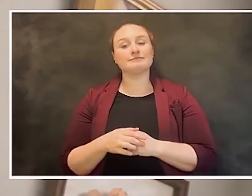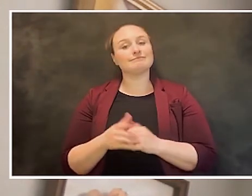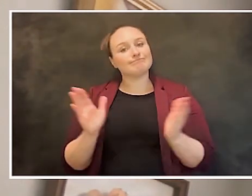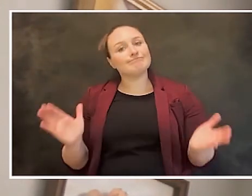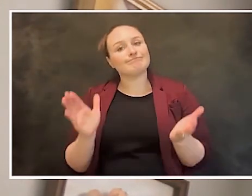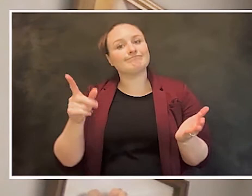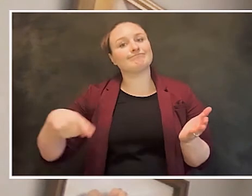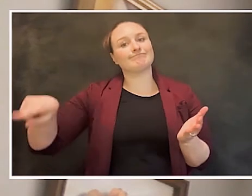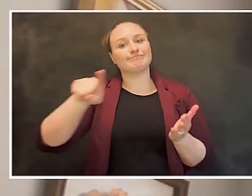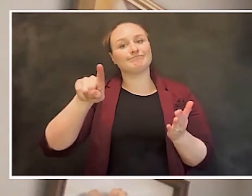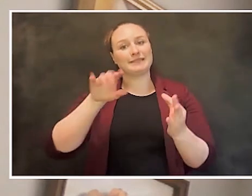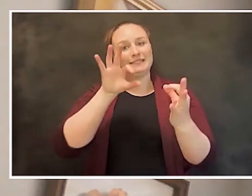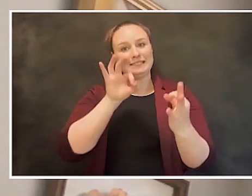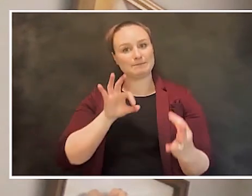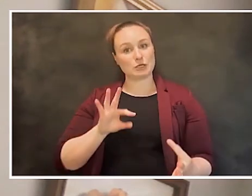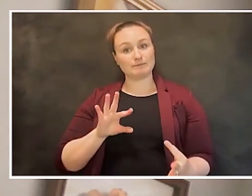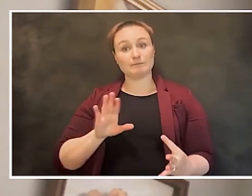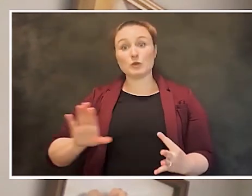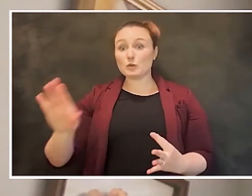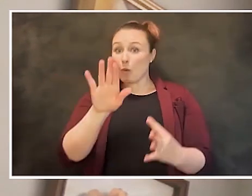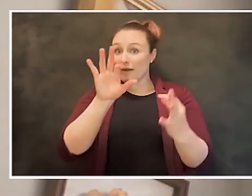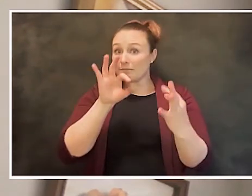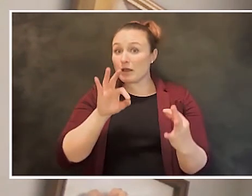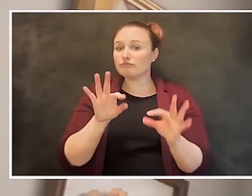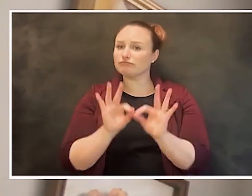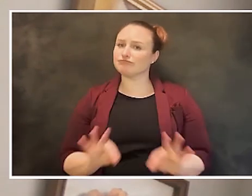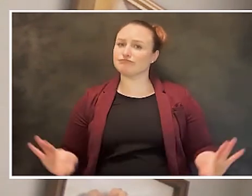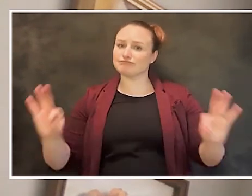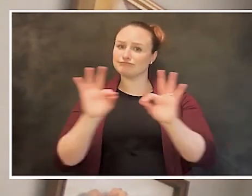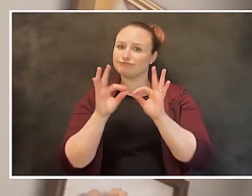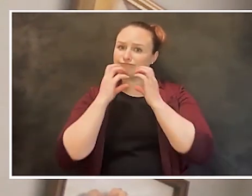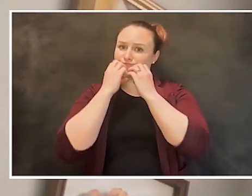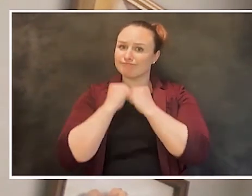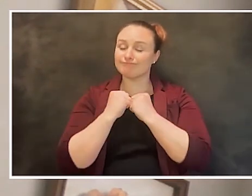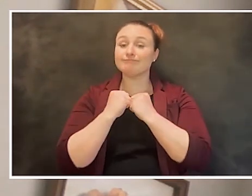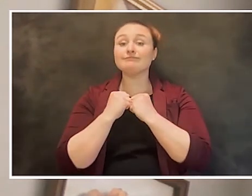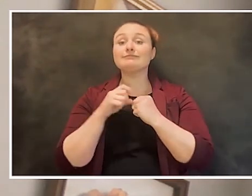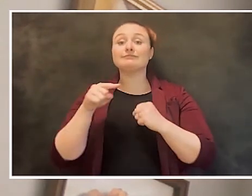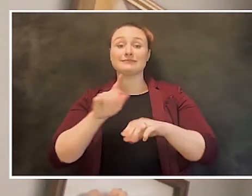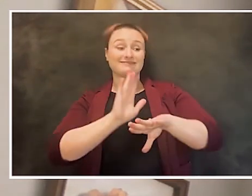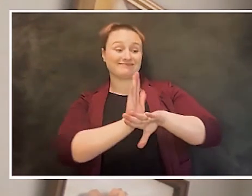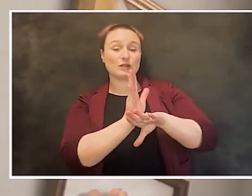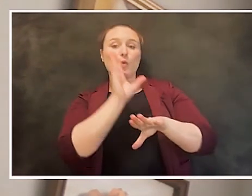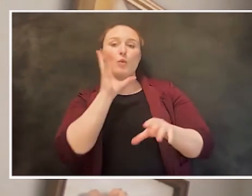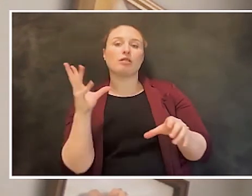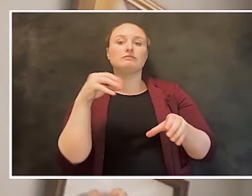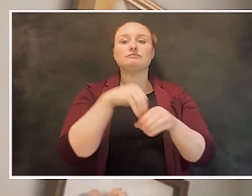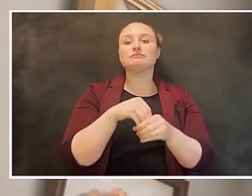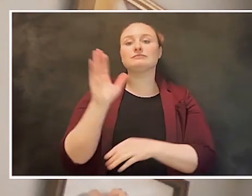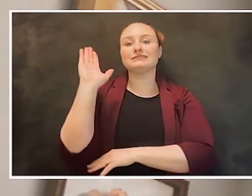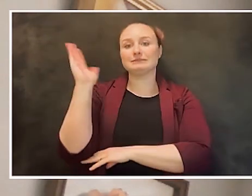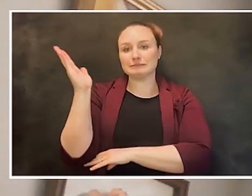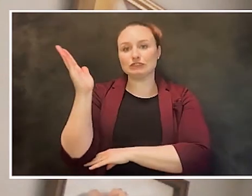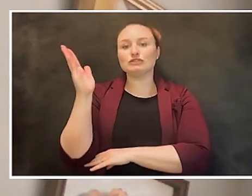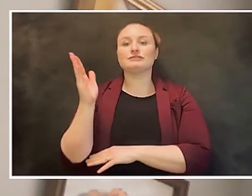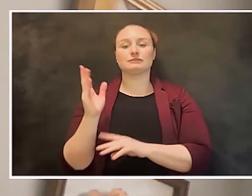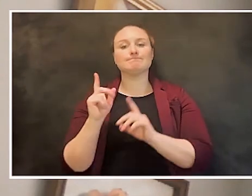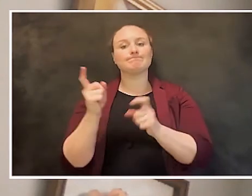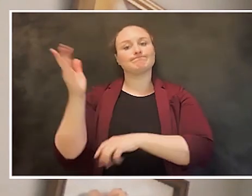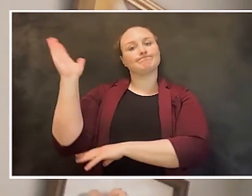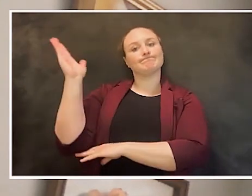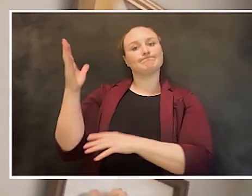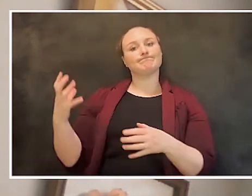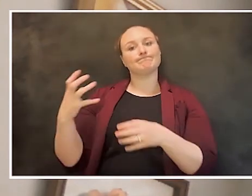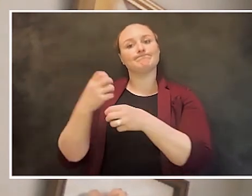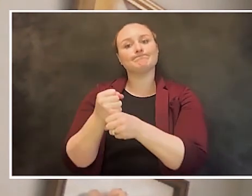input. Your input is valued and important. This video includes speakers who will give you an overview of the Mental